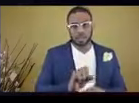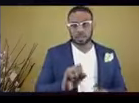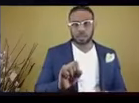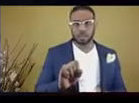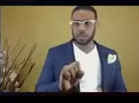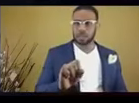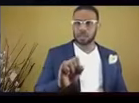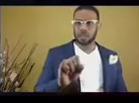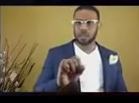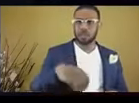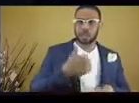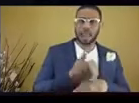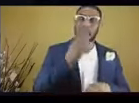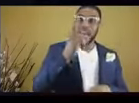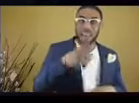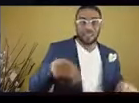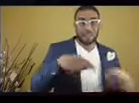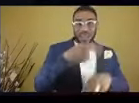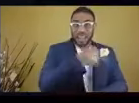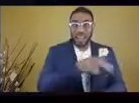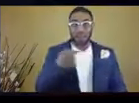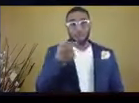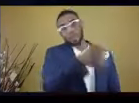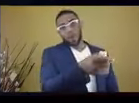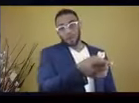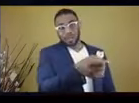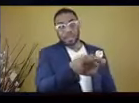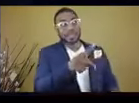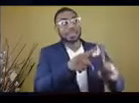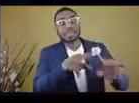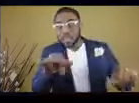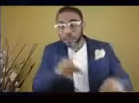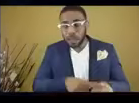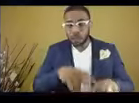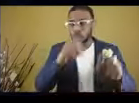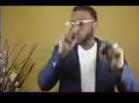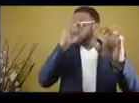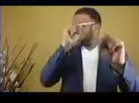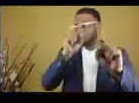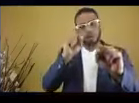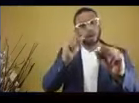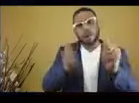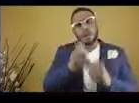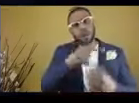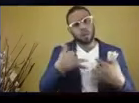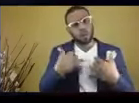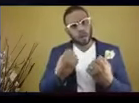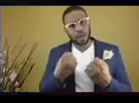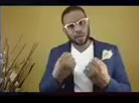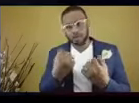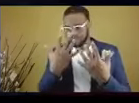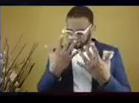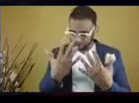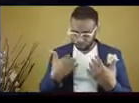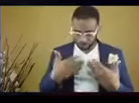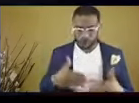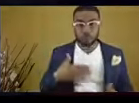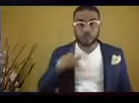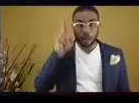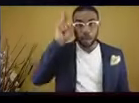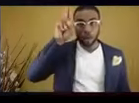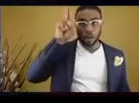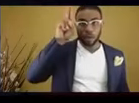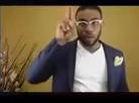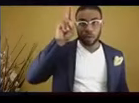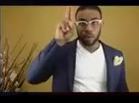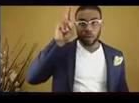which actually landed half of them in the hospital at the same time. While most of them recovered, unfortunately, I lost my uncle